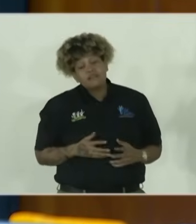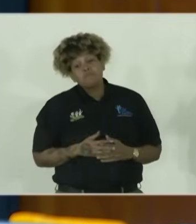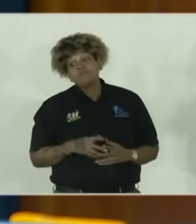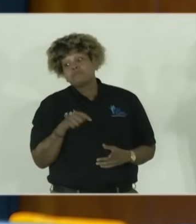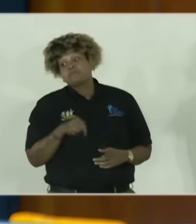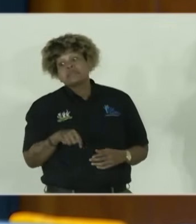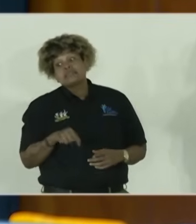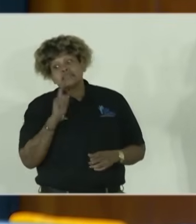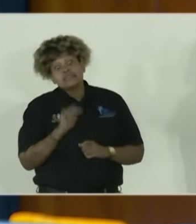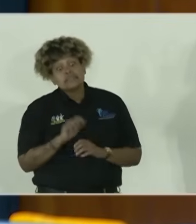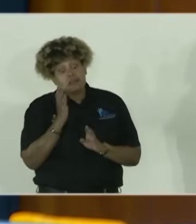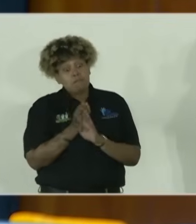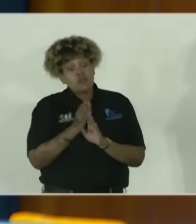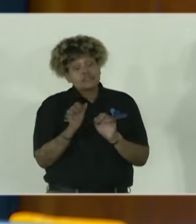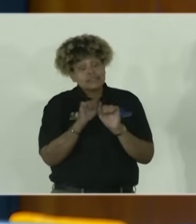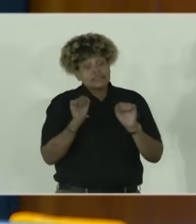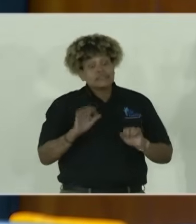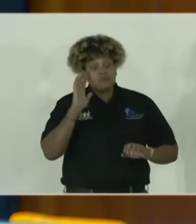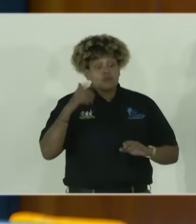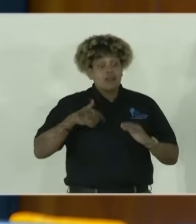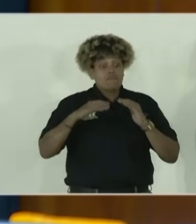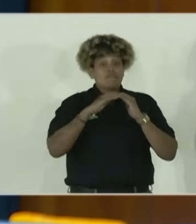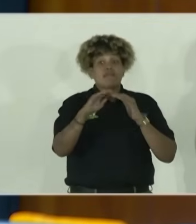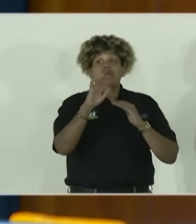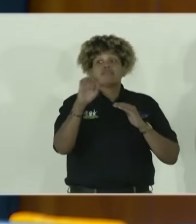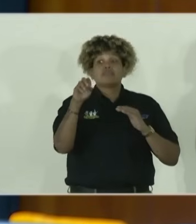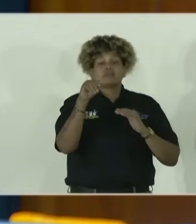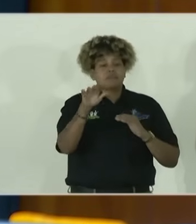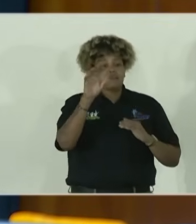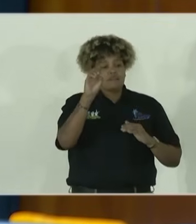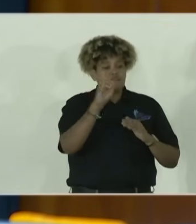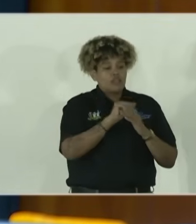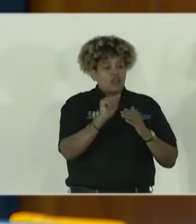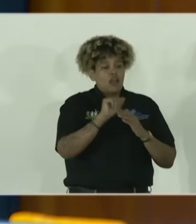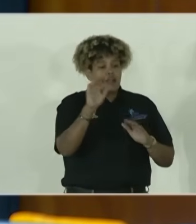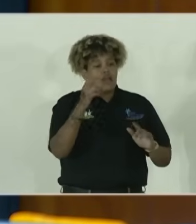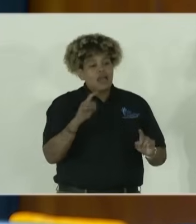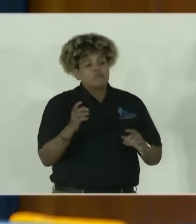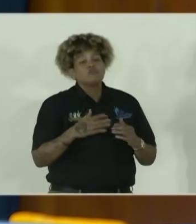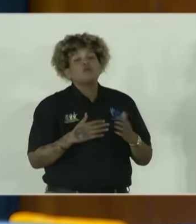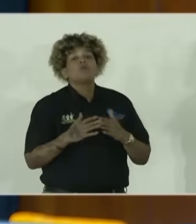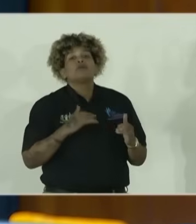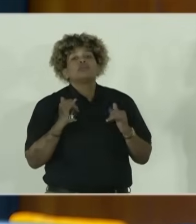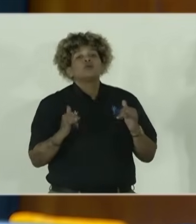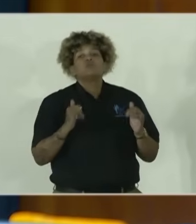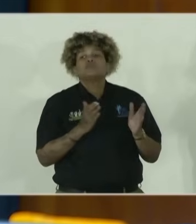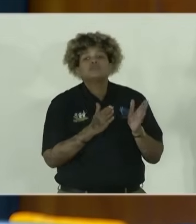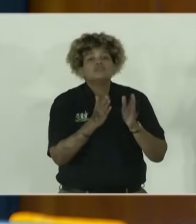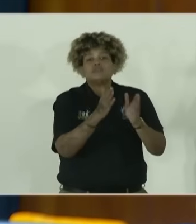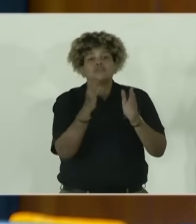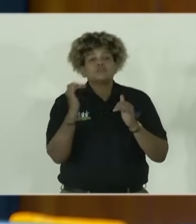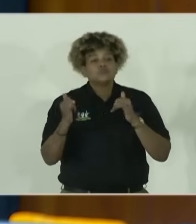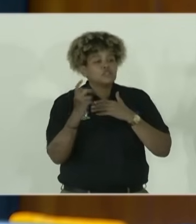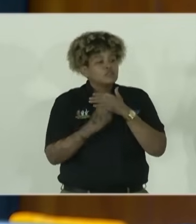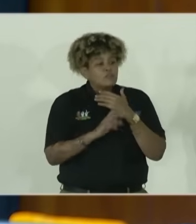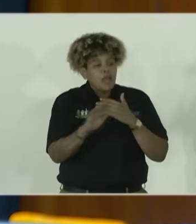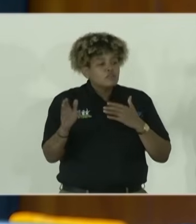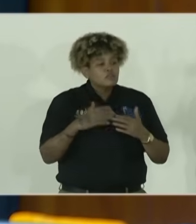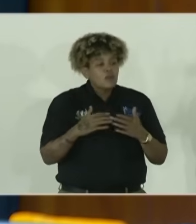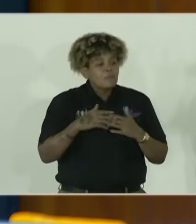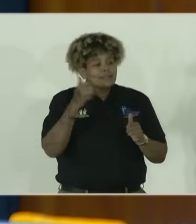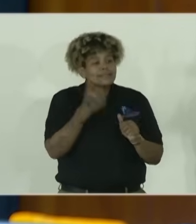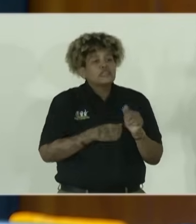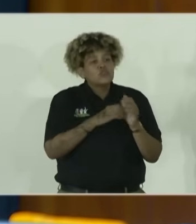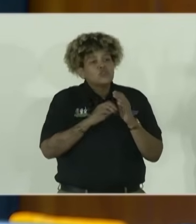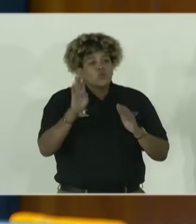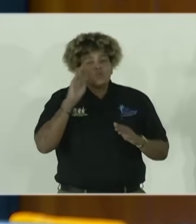This bus system is going to have a flat fare of $50. No matter which route you're taking, which parish you're in, each